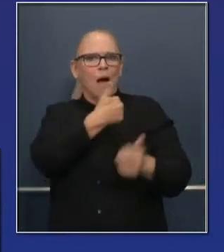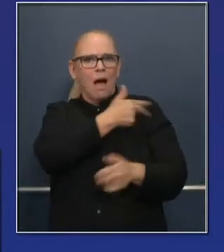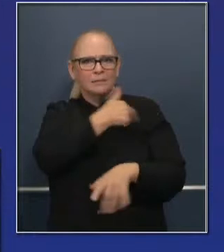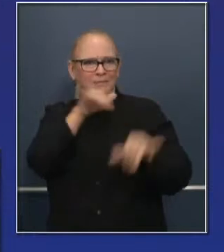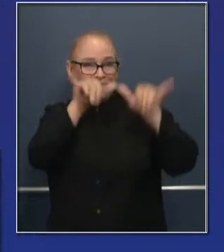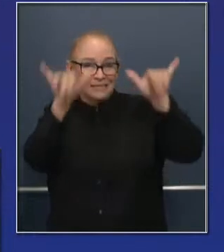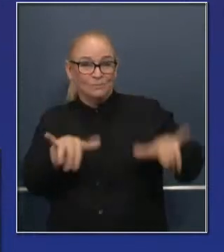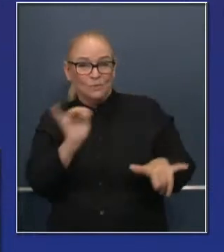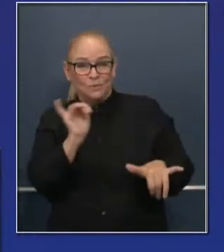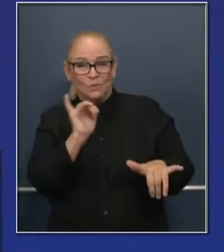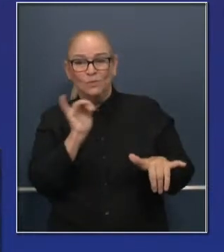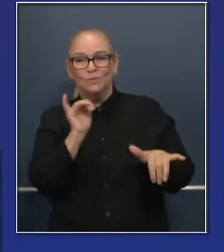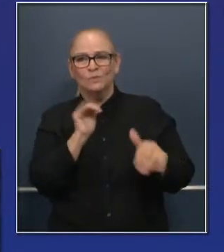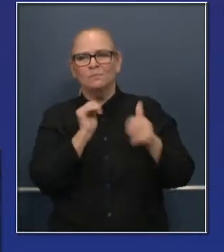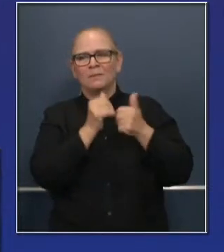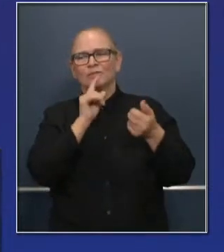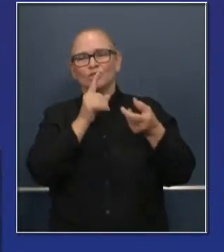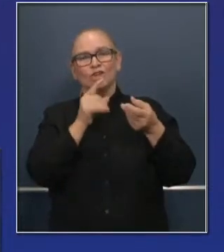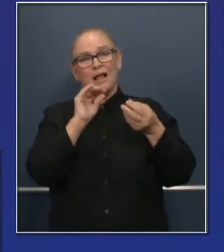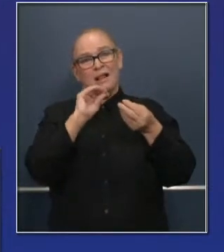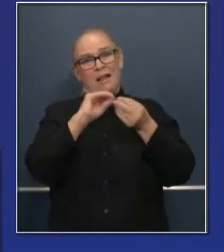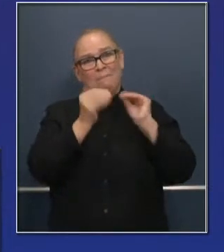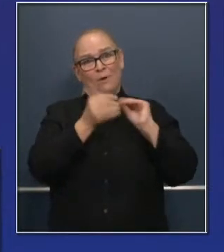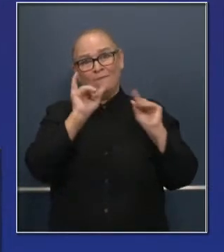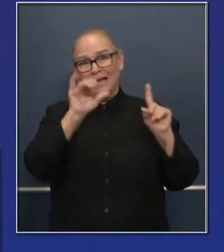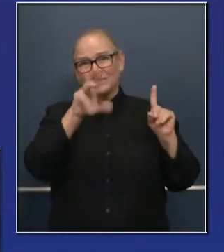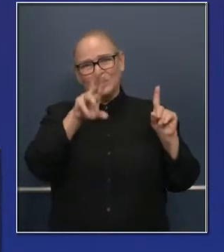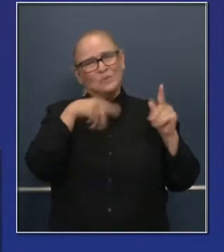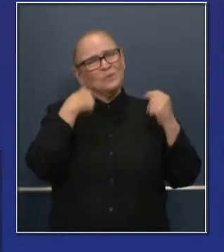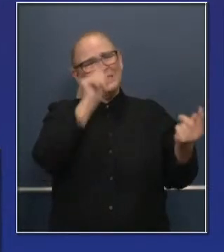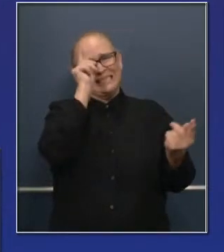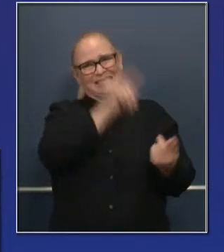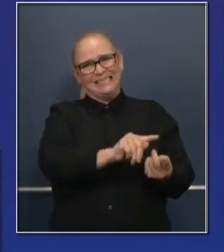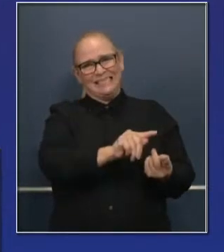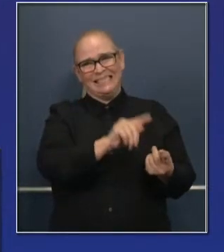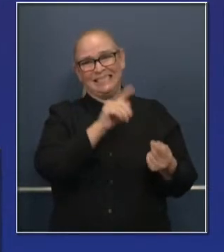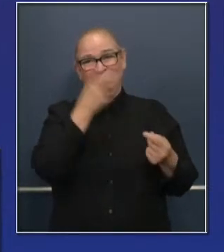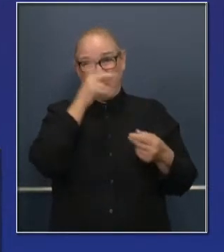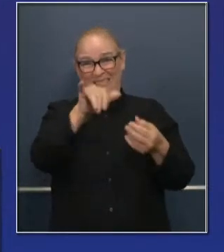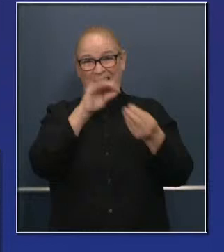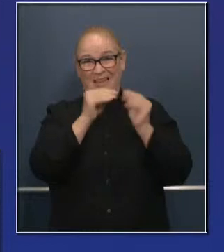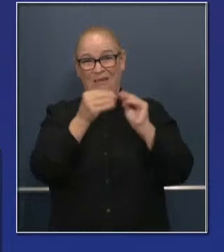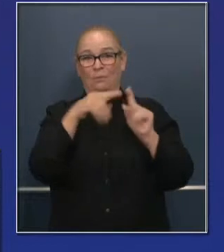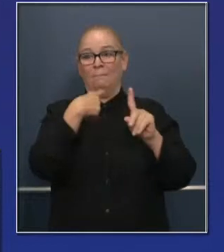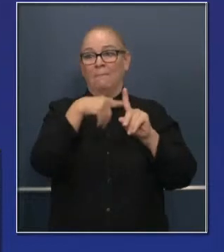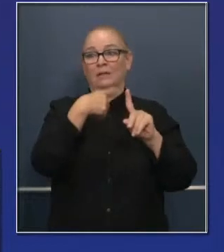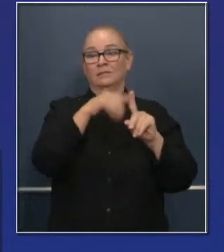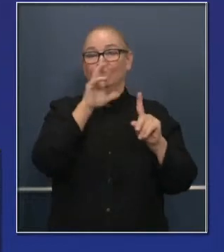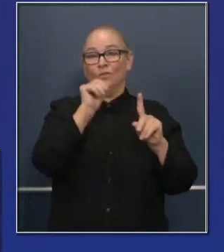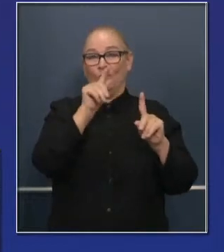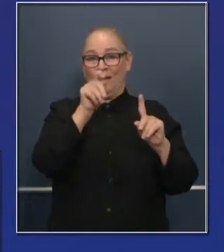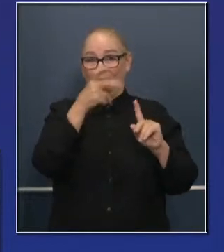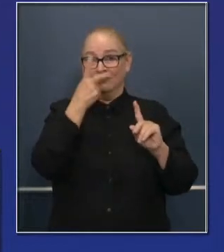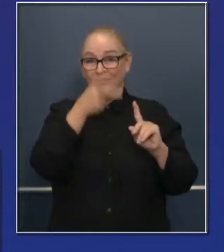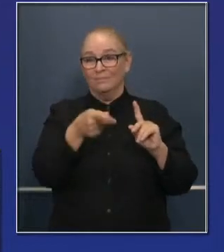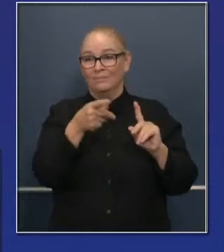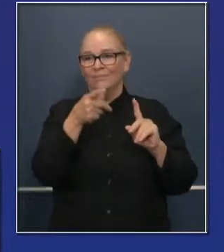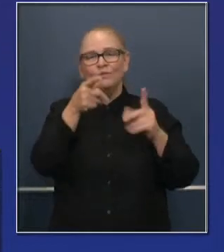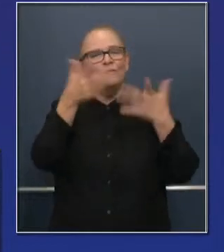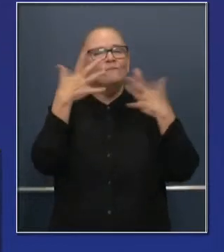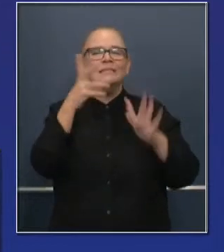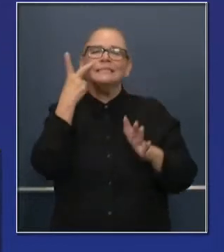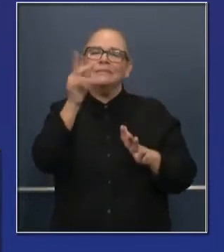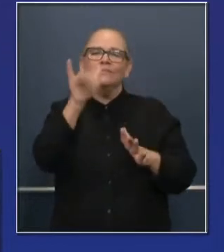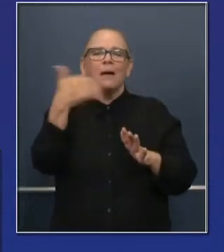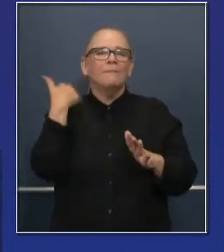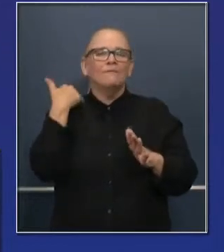ICUs. And so that's why the positivity rate, this number, if you've watched these presentations, you're very familiar with this slide. This